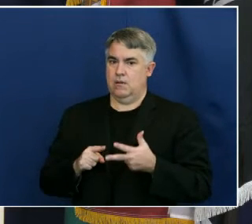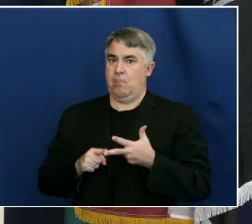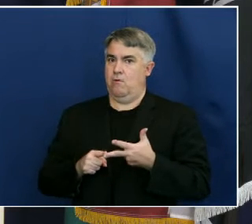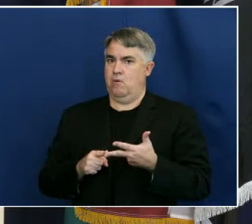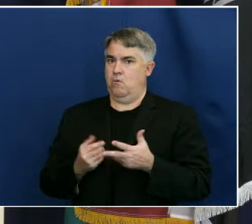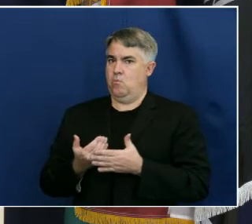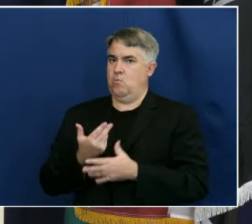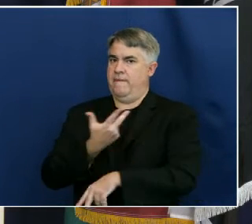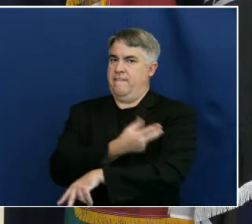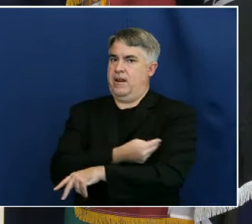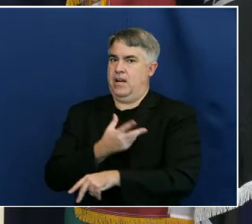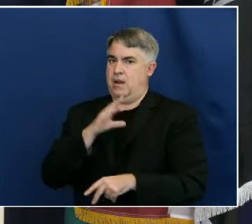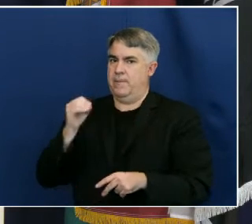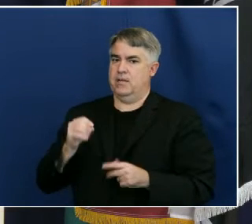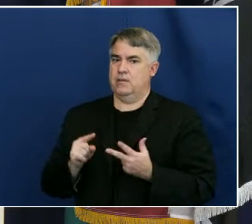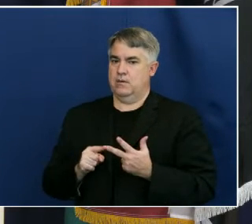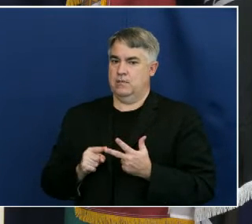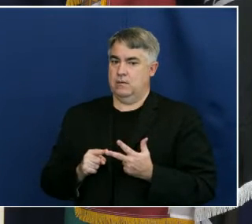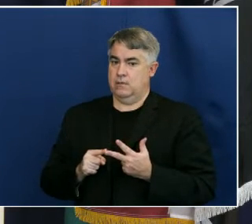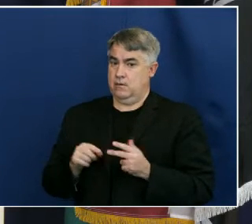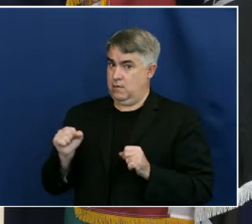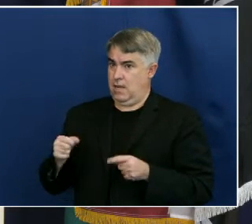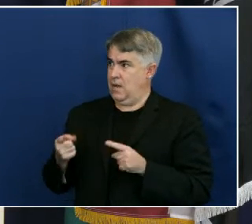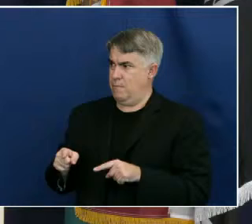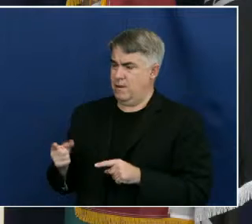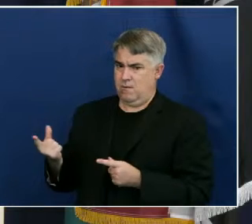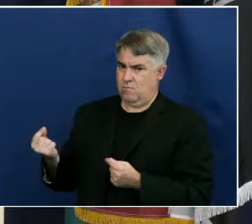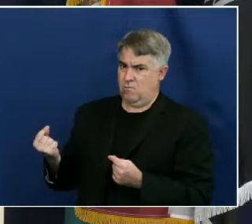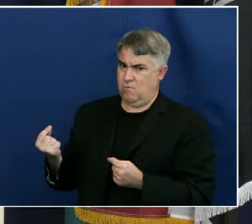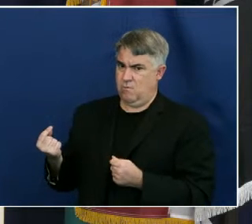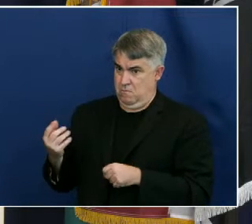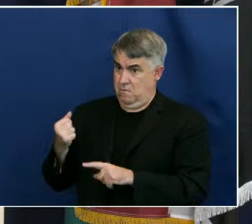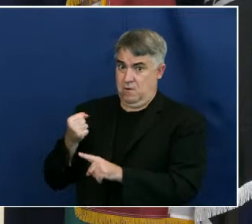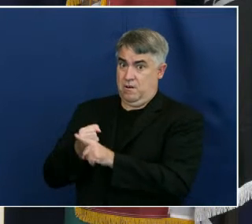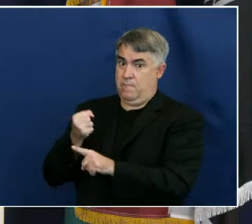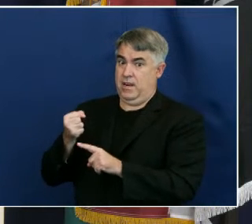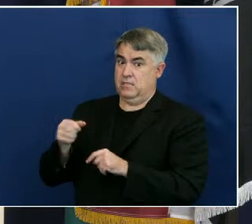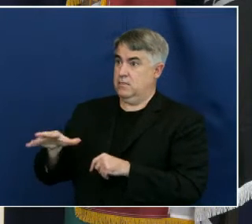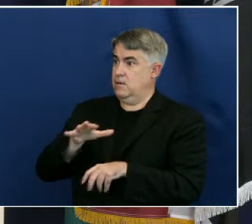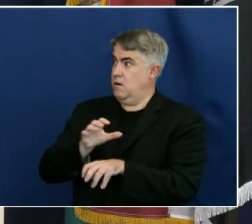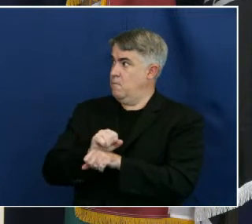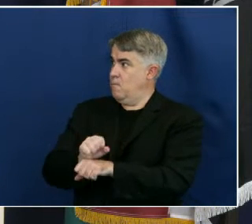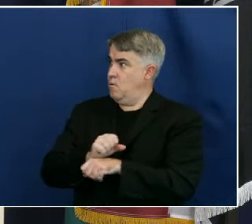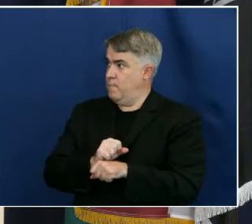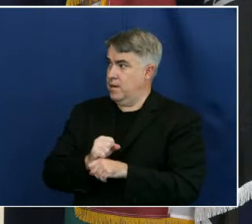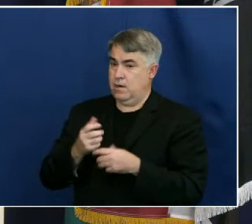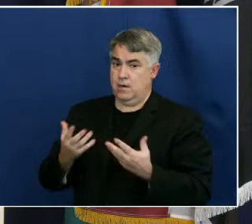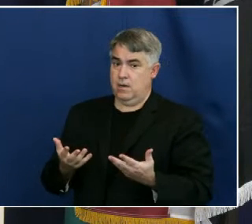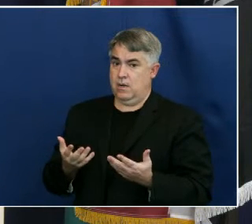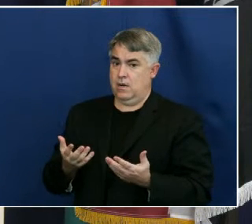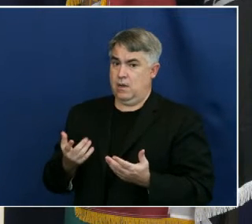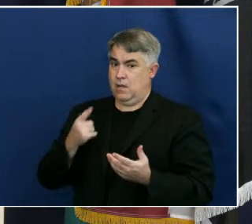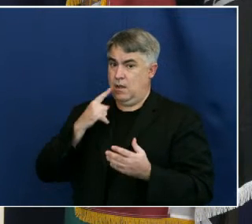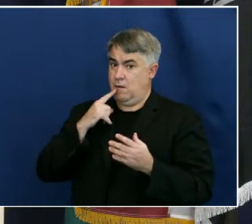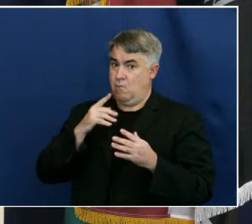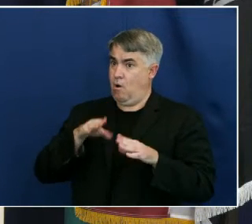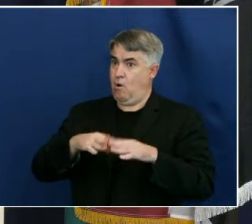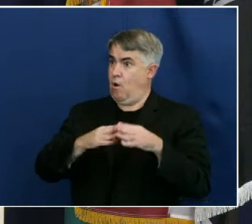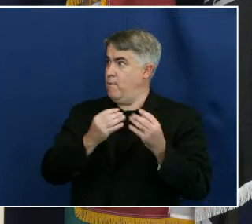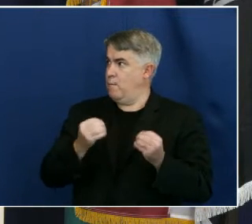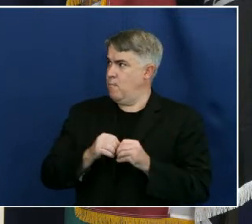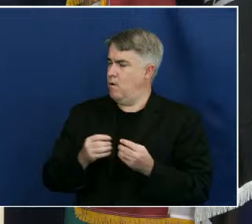going to work in that third vaccine into the region's rollout? How are you guys planning to handle those